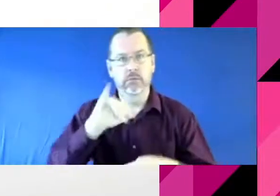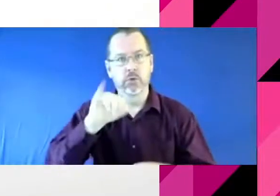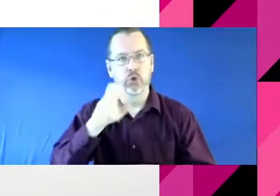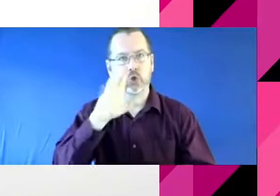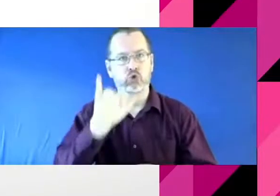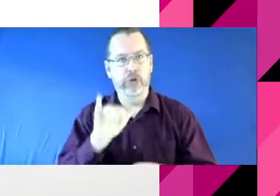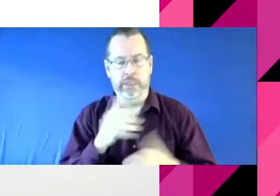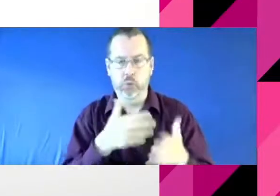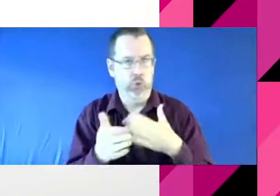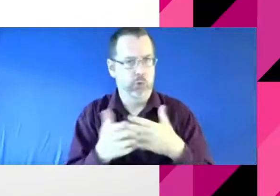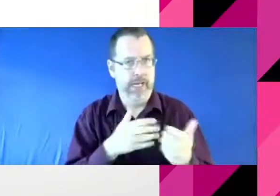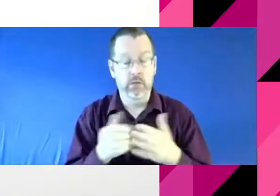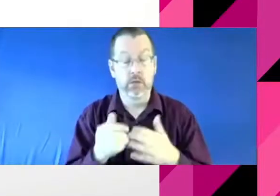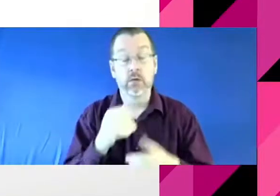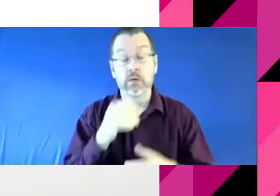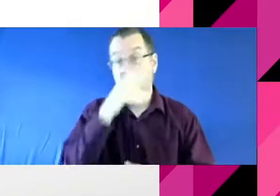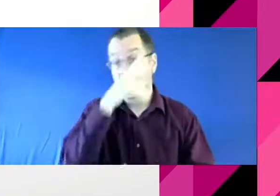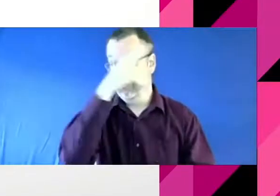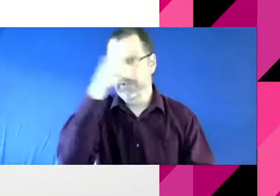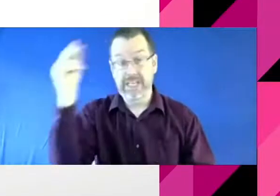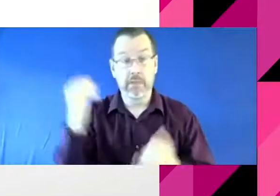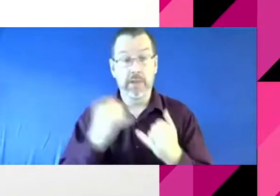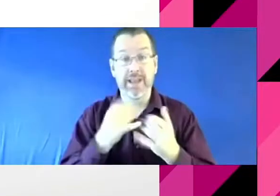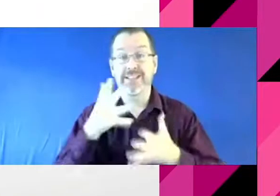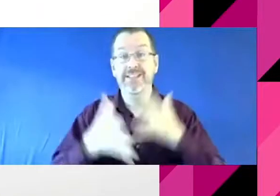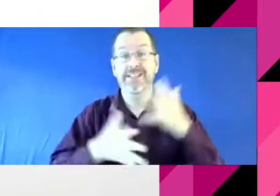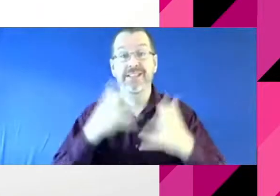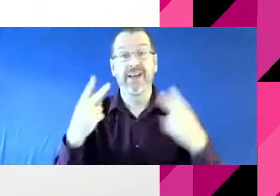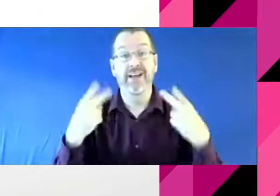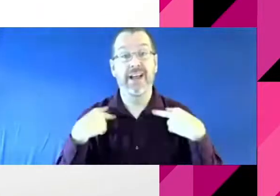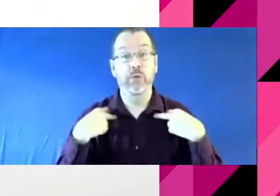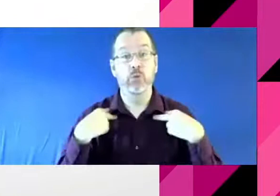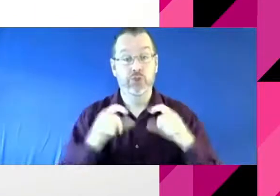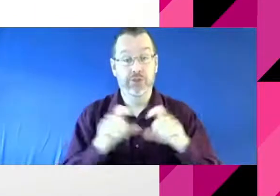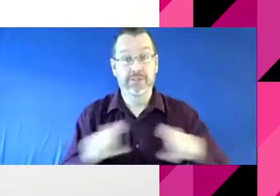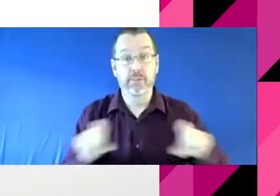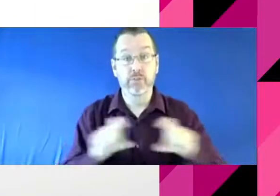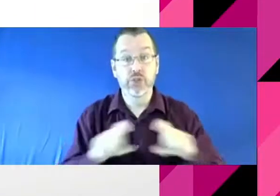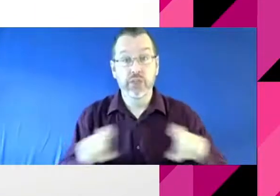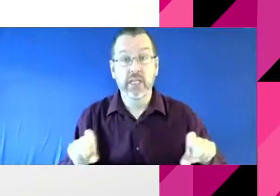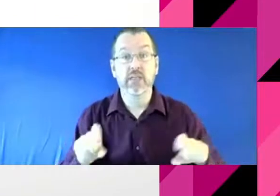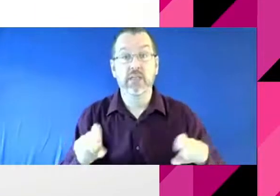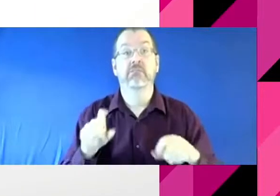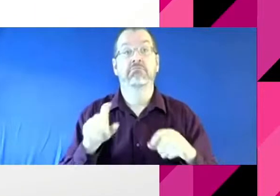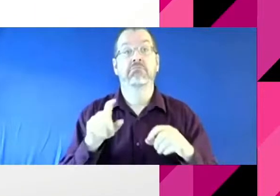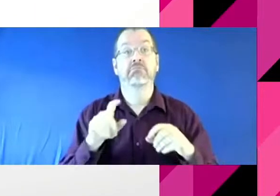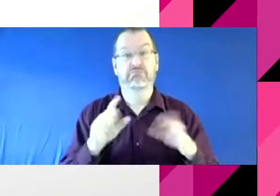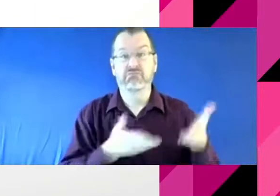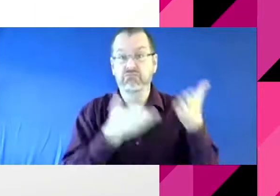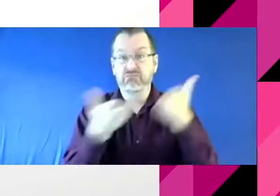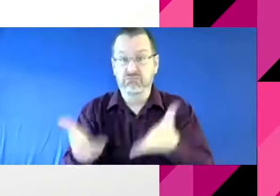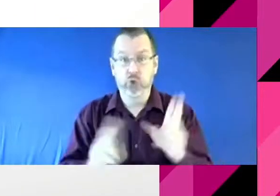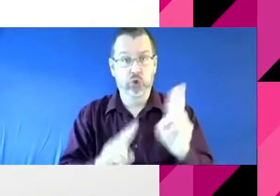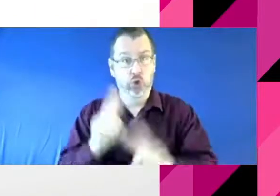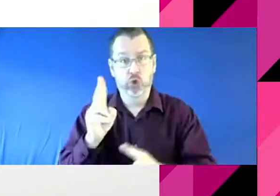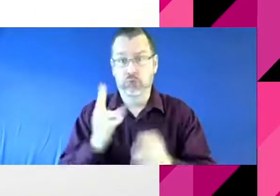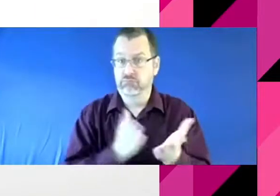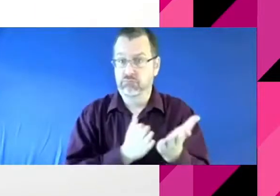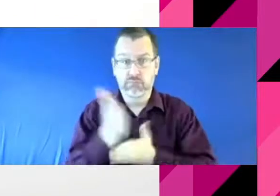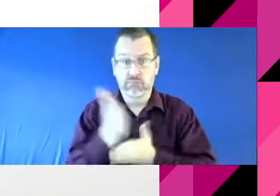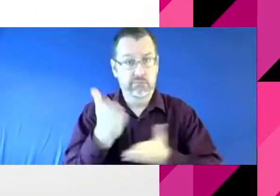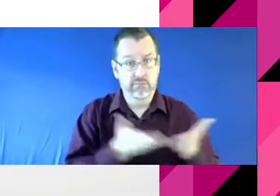that, for instance, things like sign language, captioning, etc., it's of course granted, it's taken for granted that needs to be